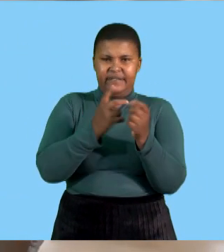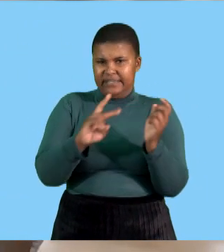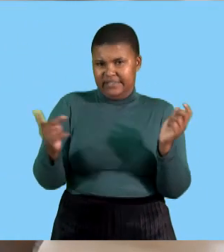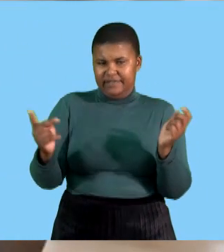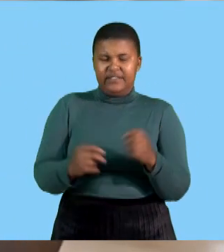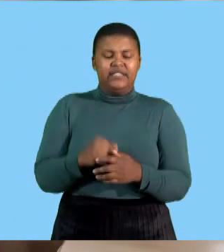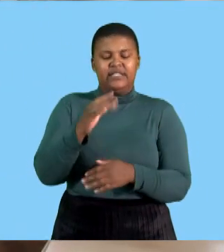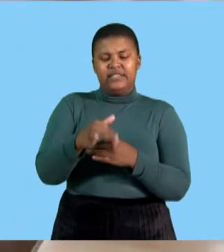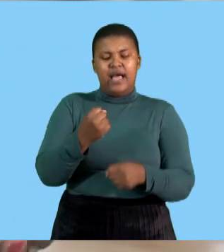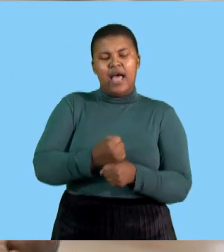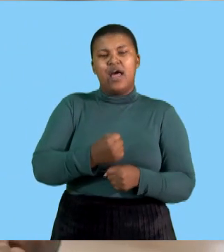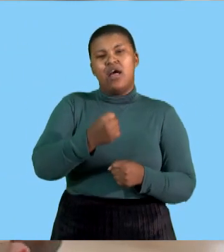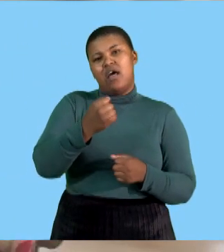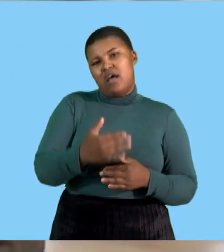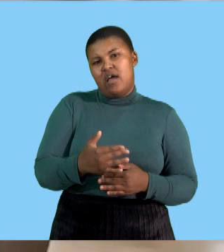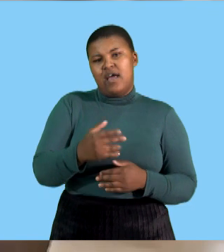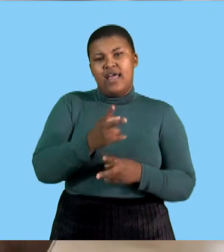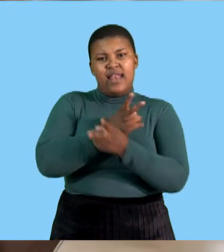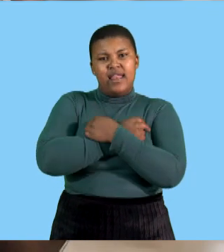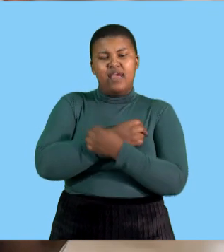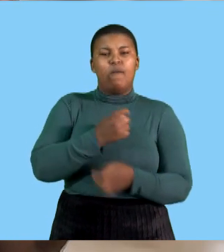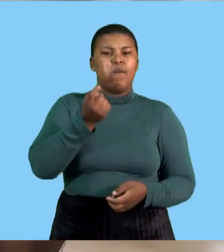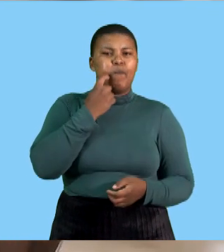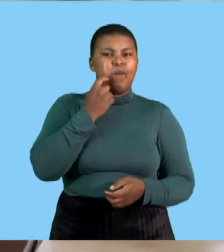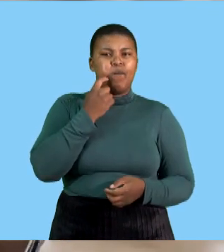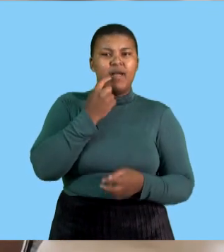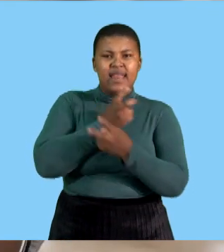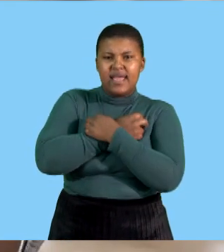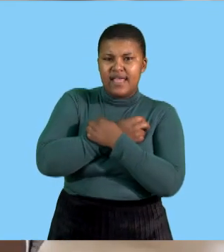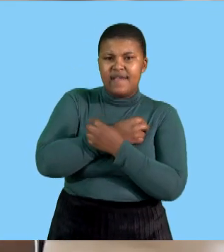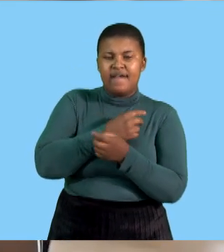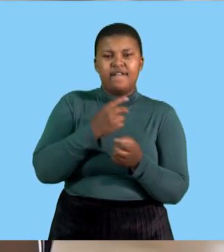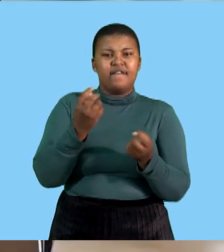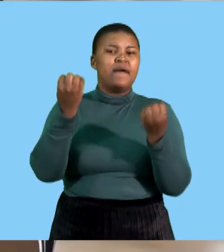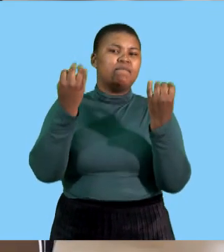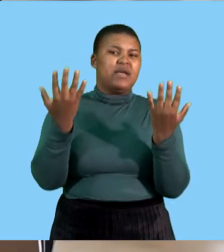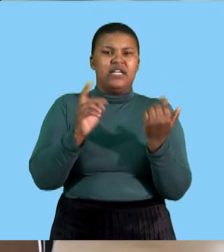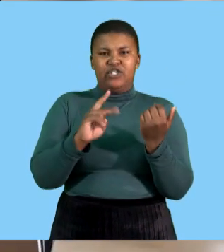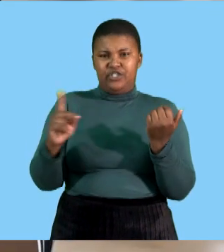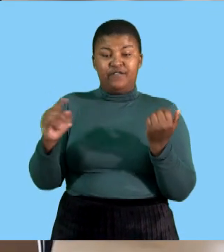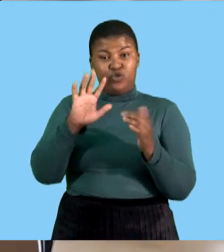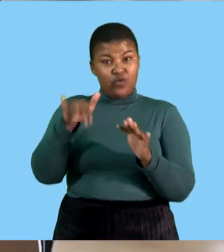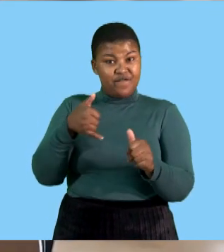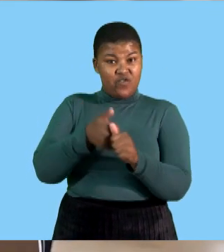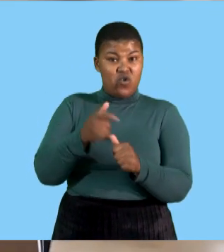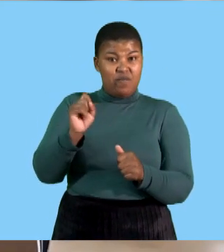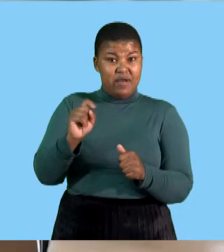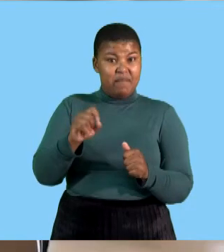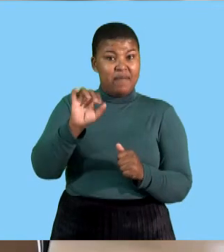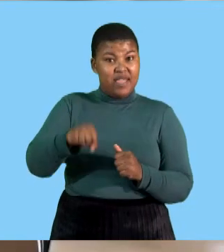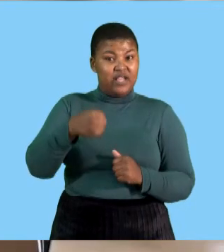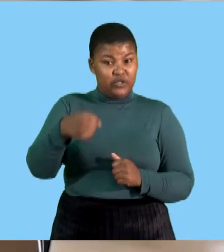annual leave. Maybe I spoke about maternity leave. So there are many types of leaves. Are you compliant with the basic conditions